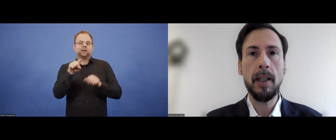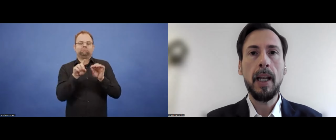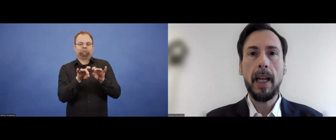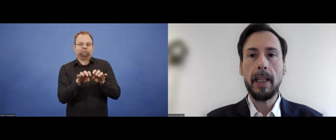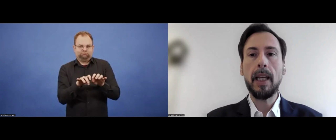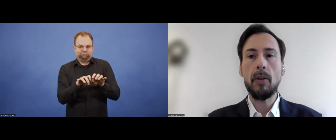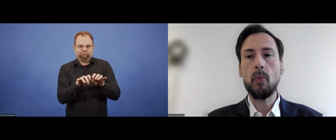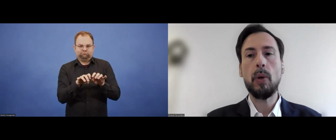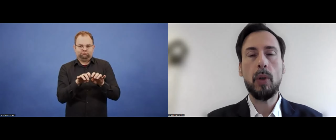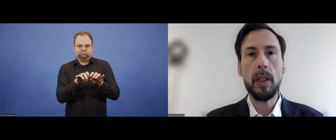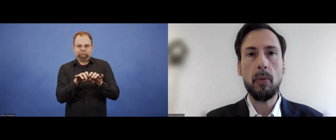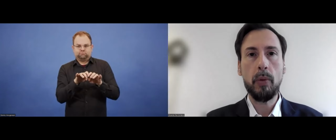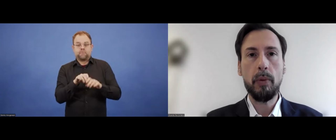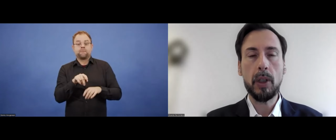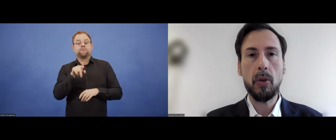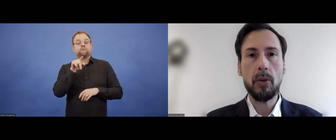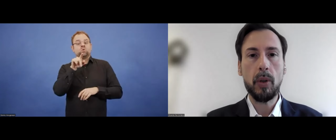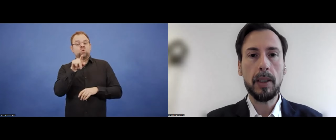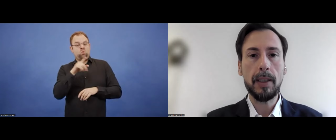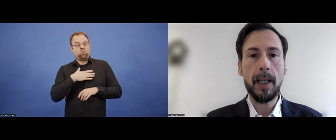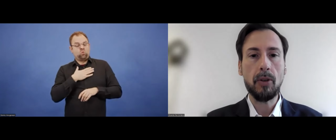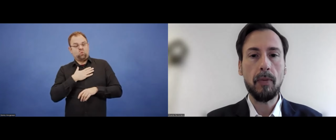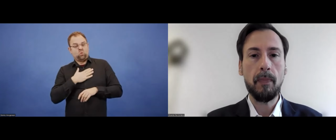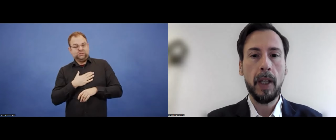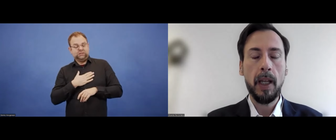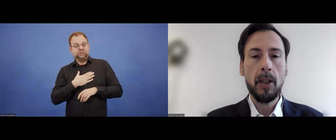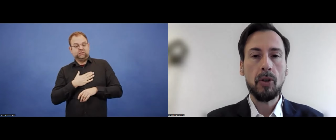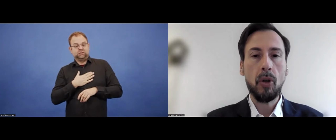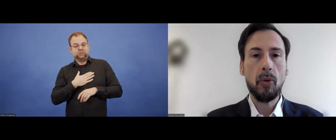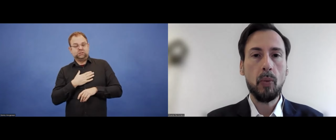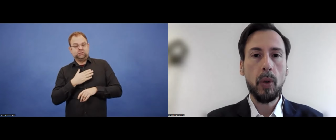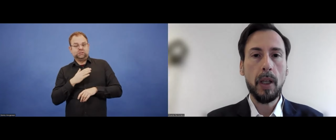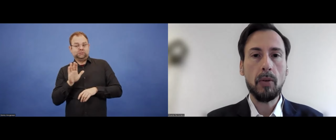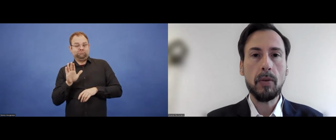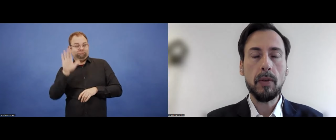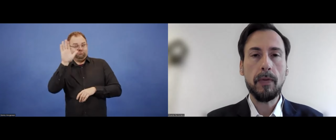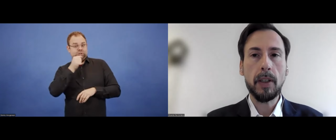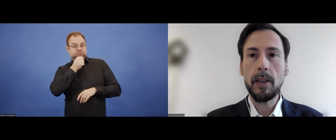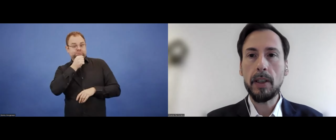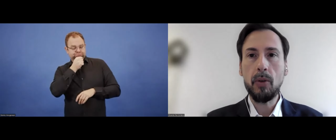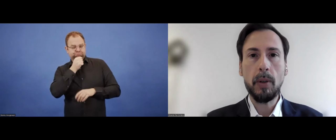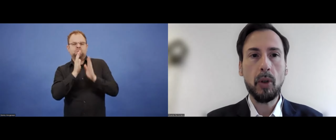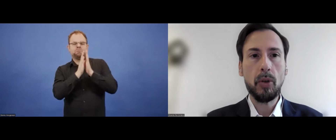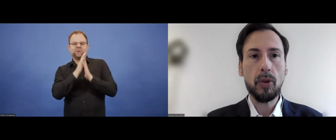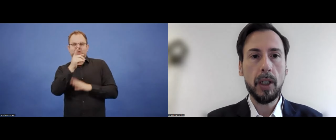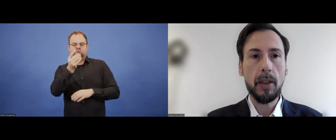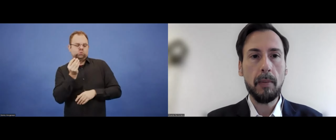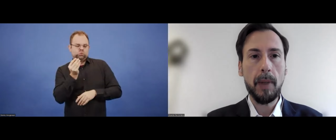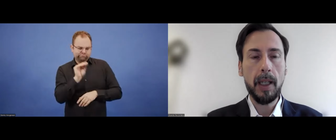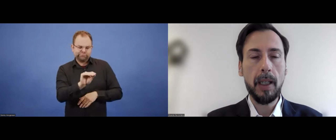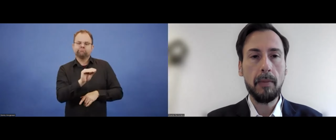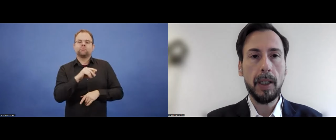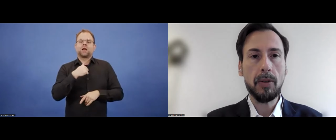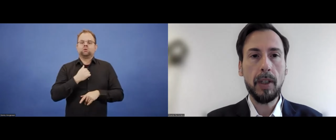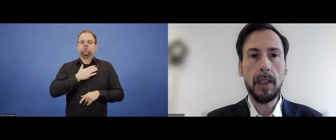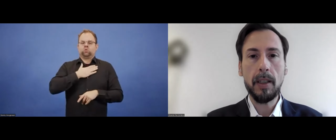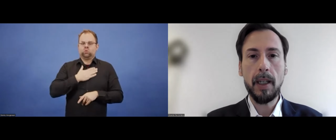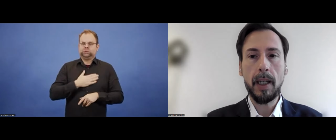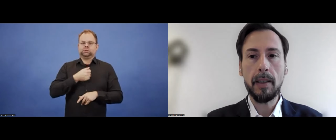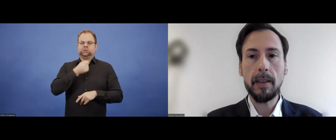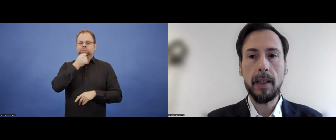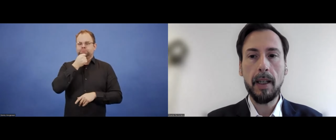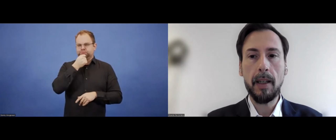opportunity, and then we will go into a discussion. So without further ado, I'm going to share my